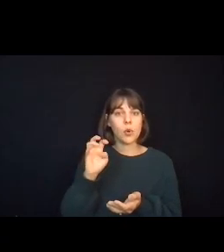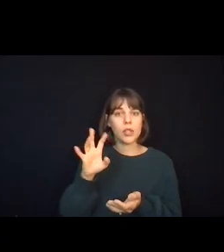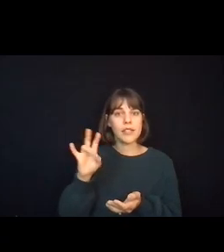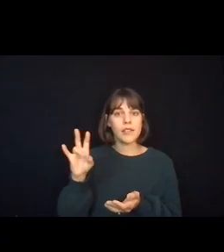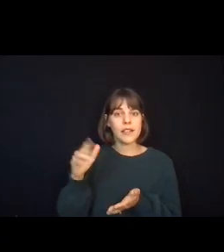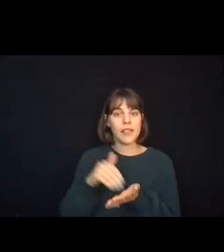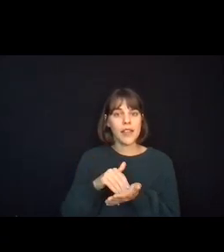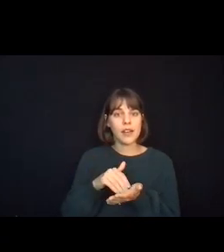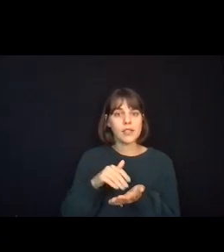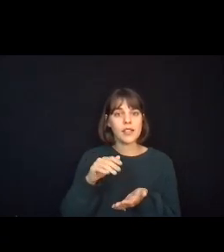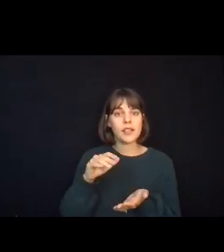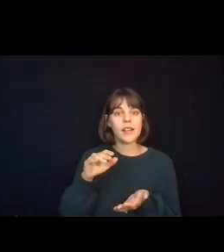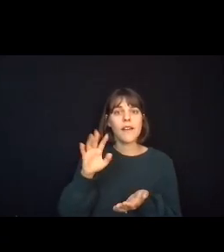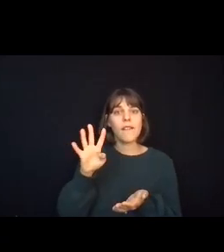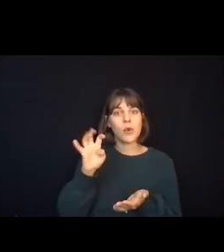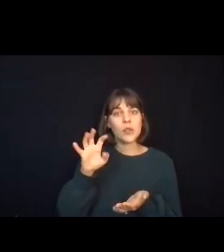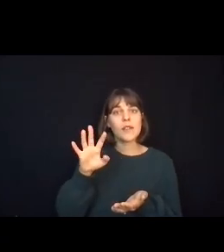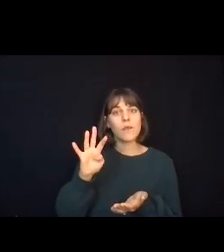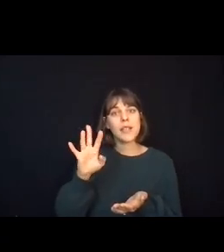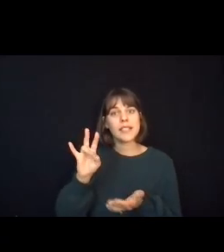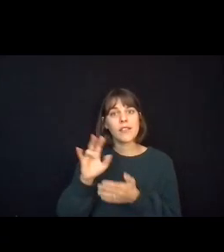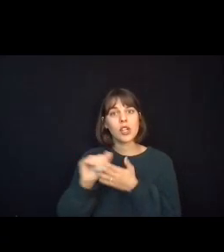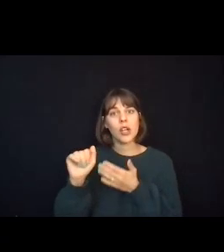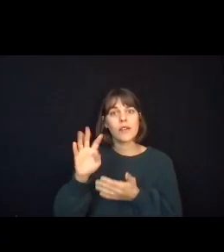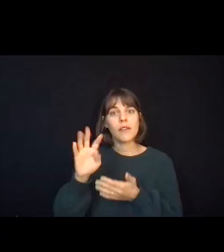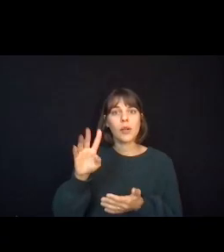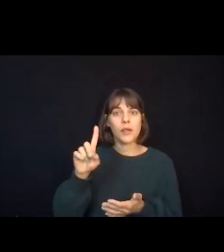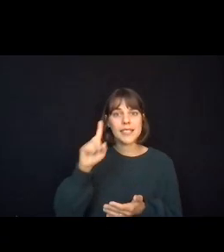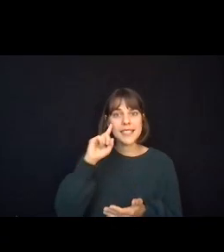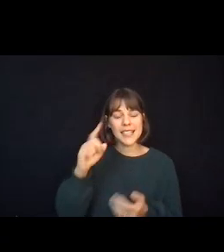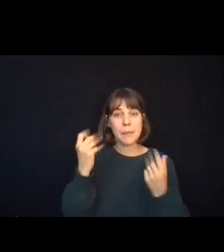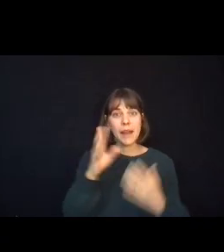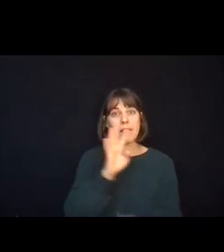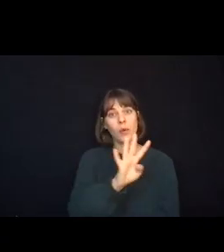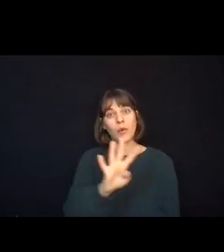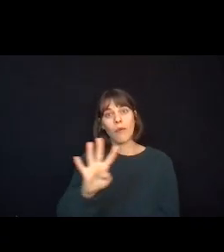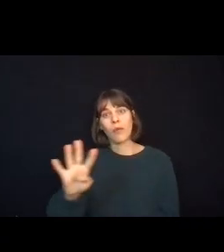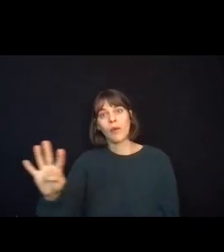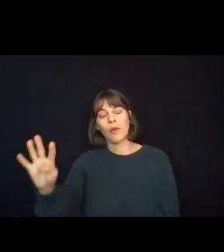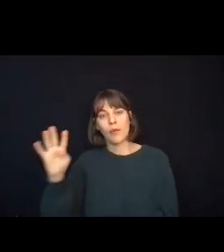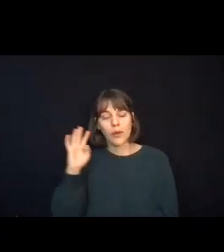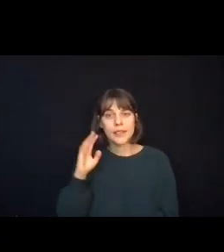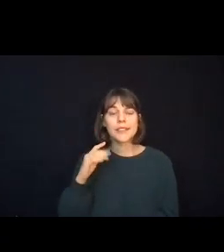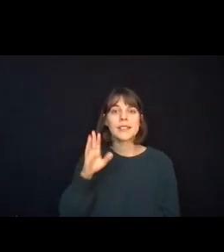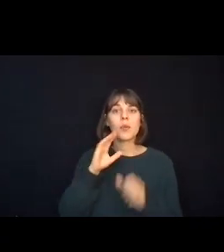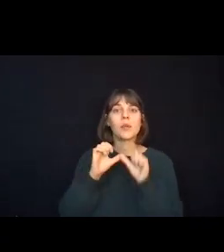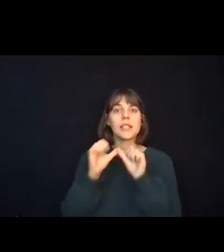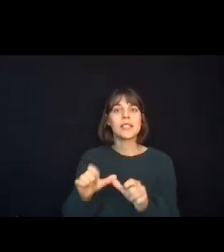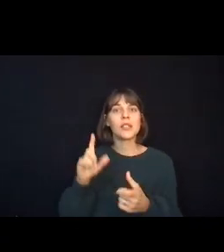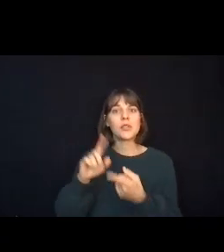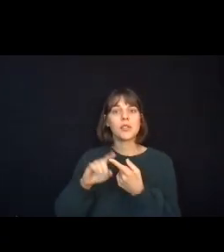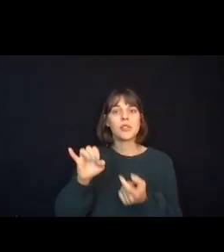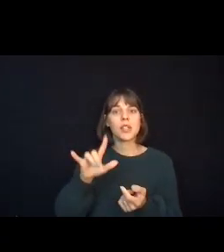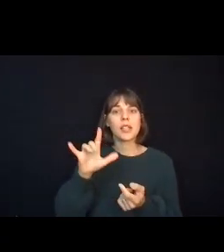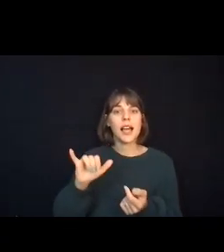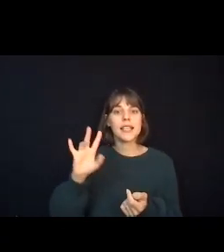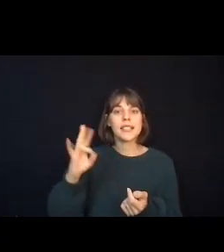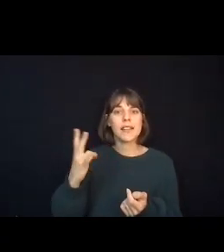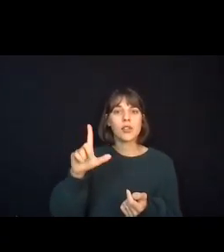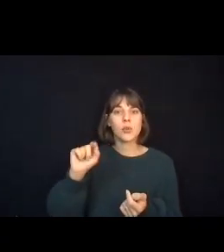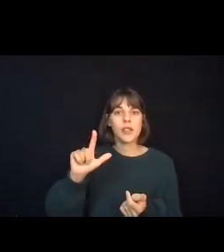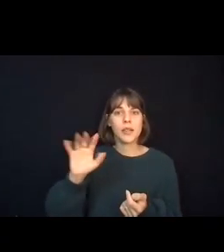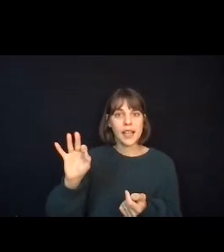$12,477,447.41. That is a lot of fours. At any rate, that would take us through July 7th of 2029 on this contract. Subject